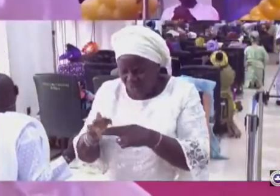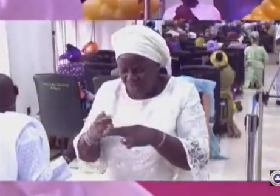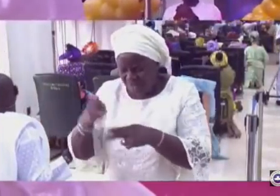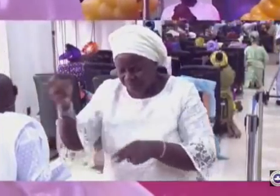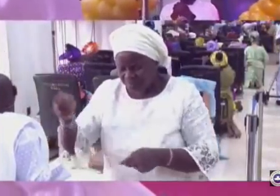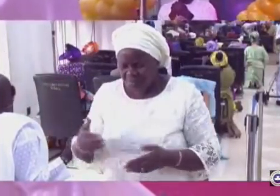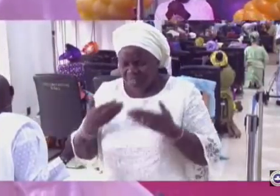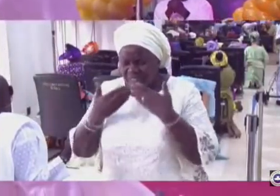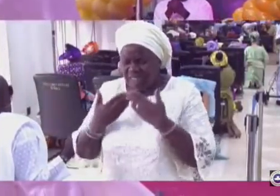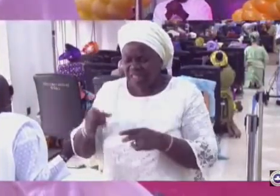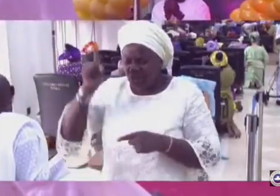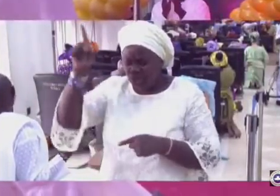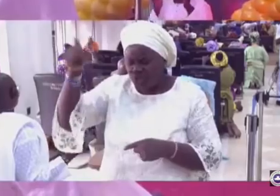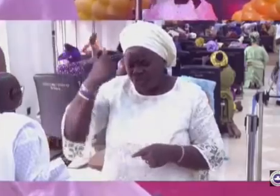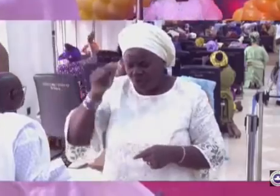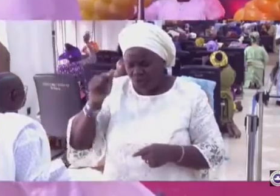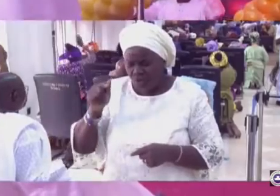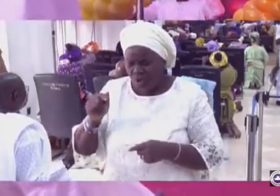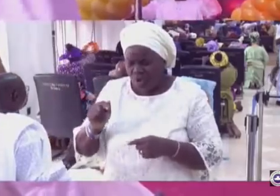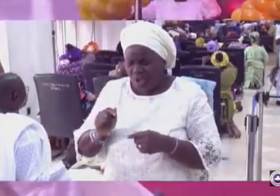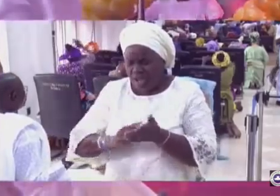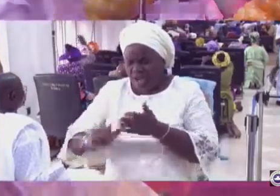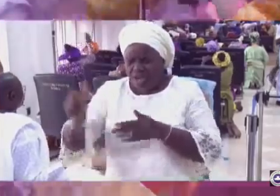Thank you for 2019.